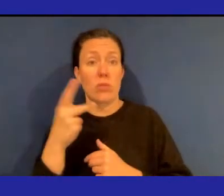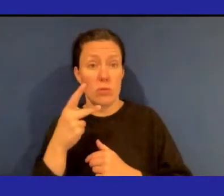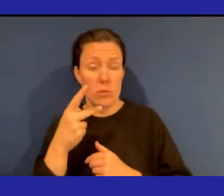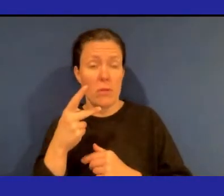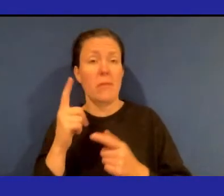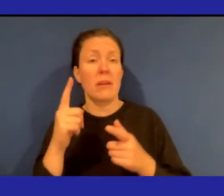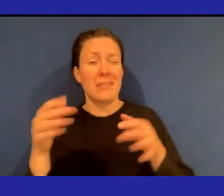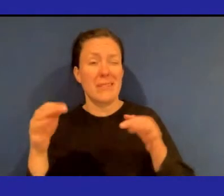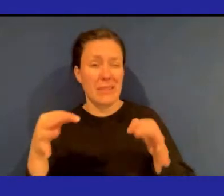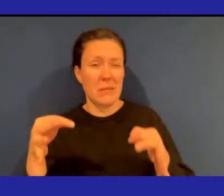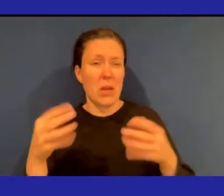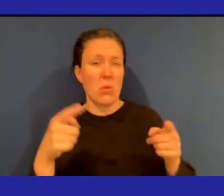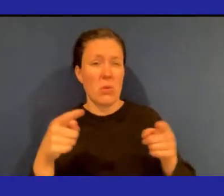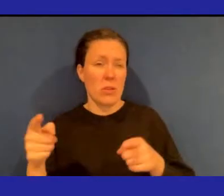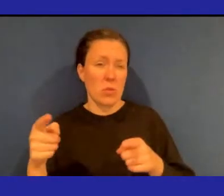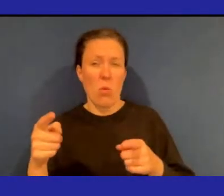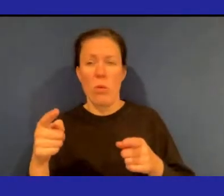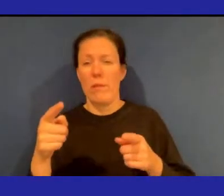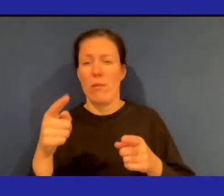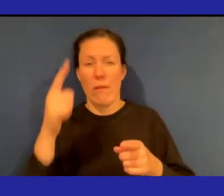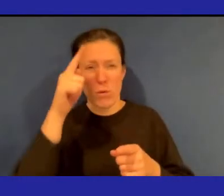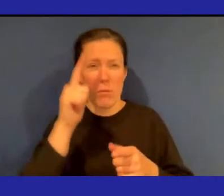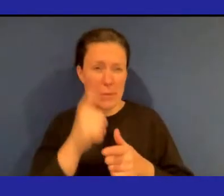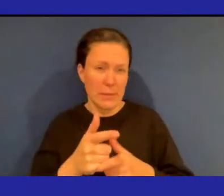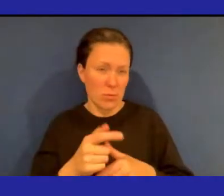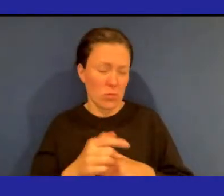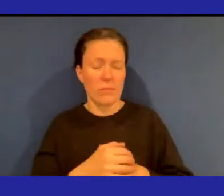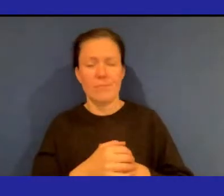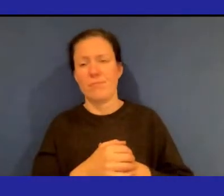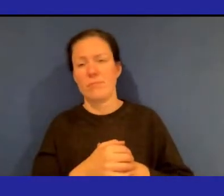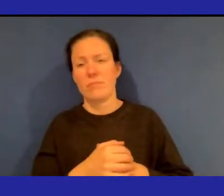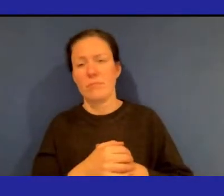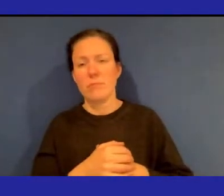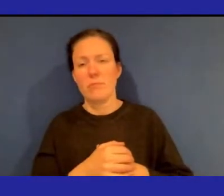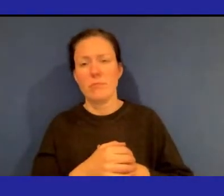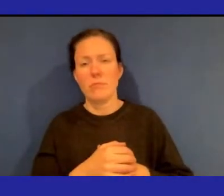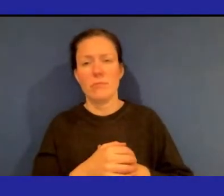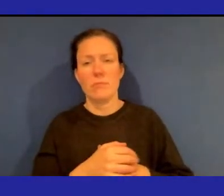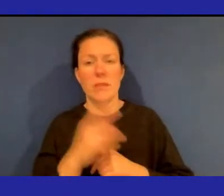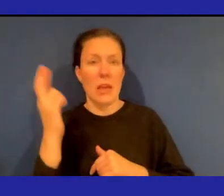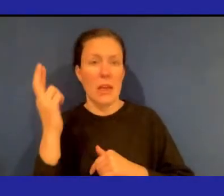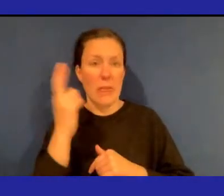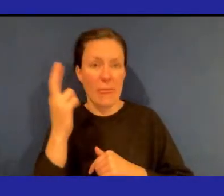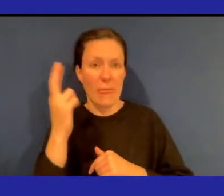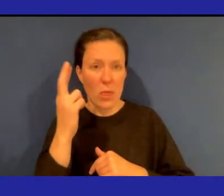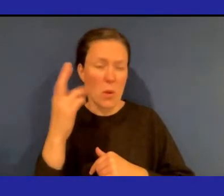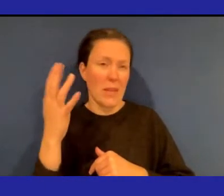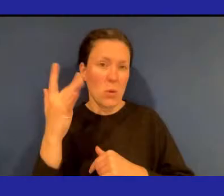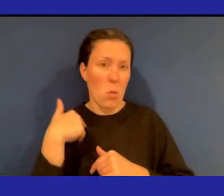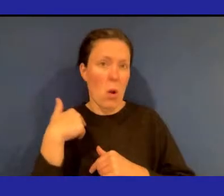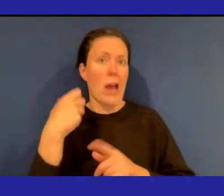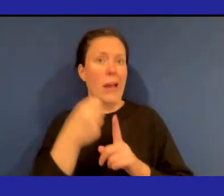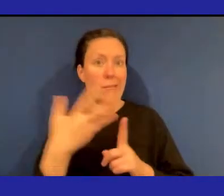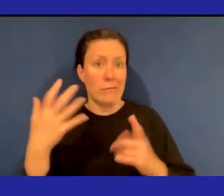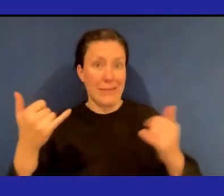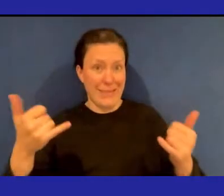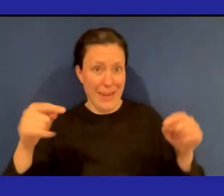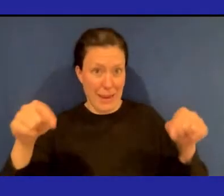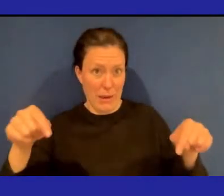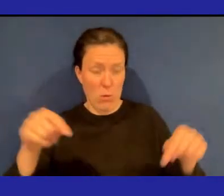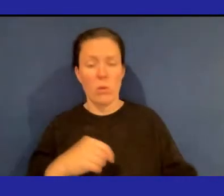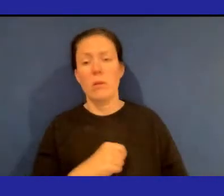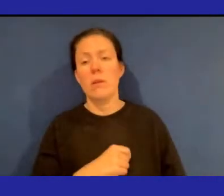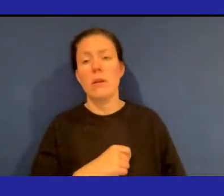what it was my sister had to do. And the reason I'm going through it a little bit is that in the